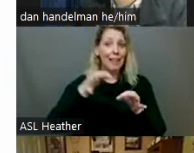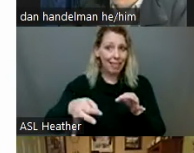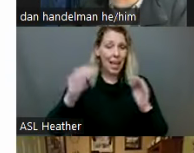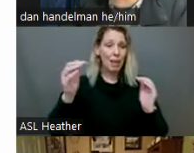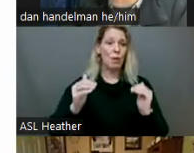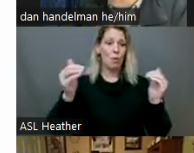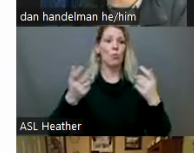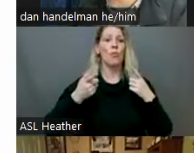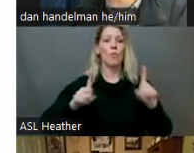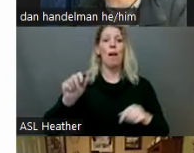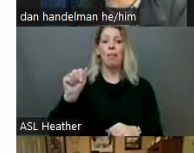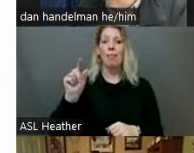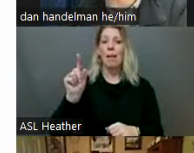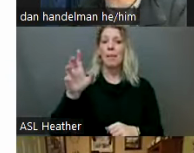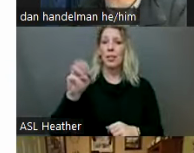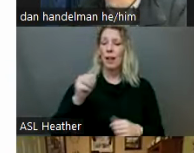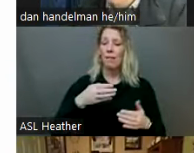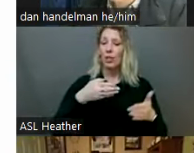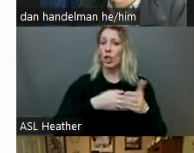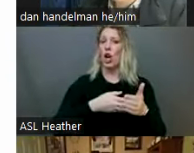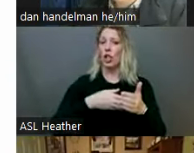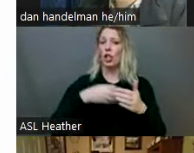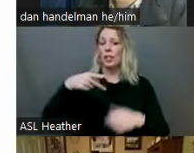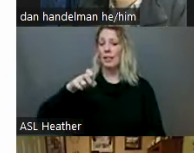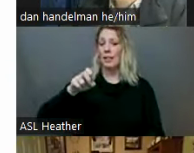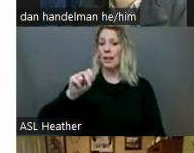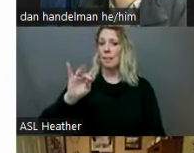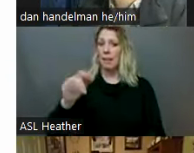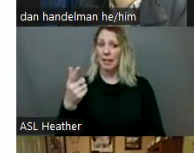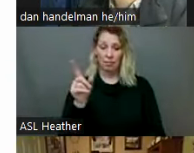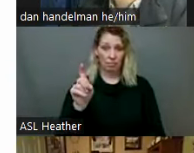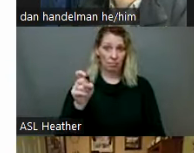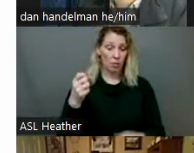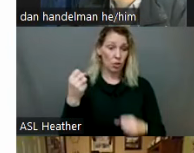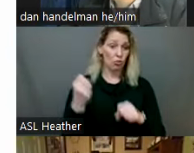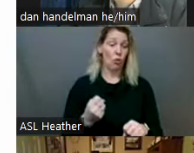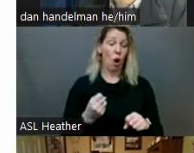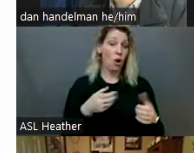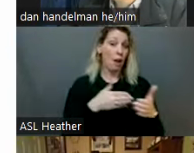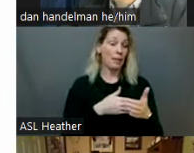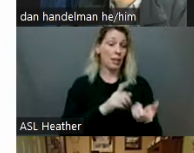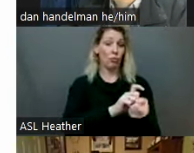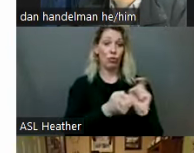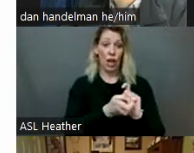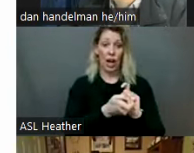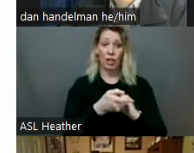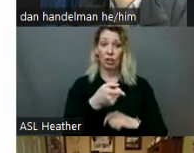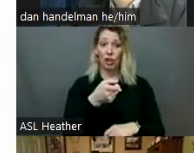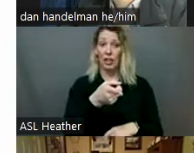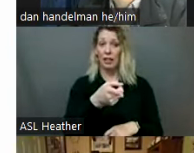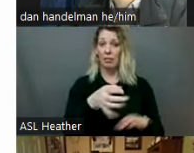while administrative charges are pending. Is there strong opposition to changing